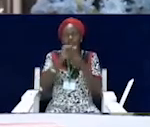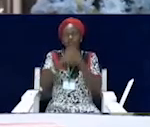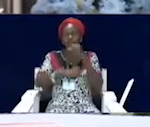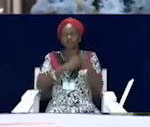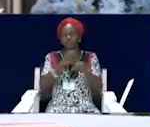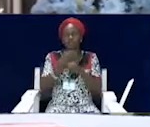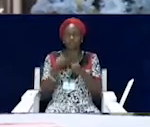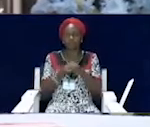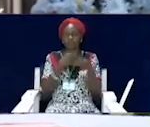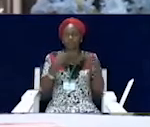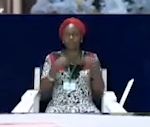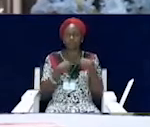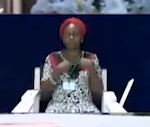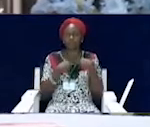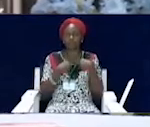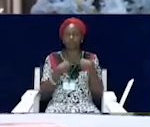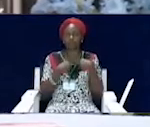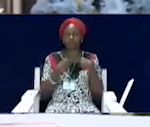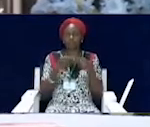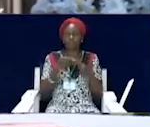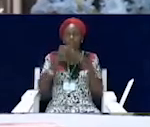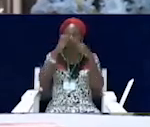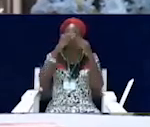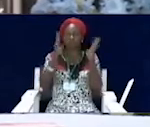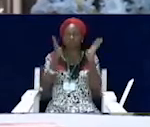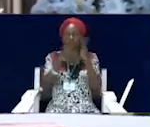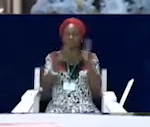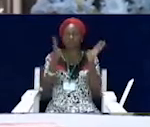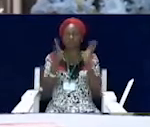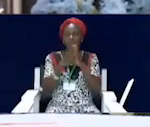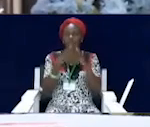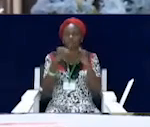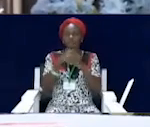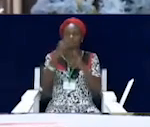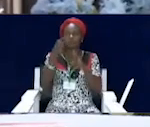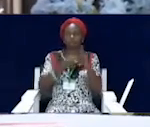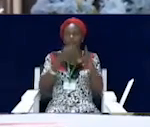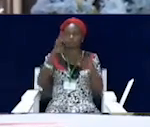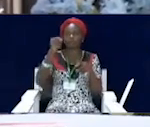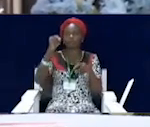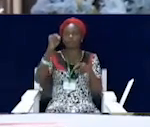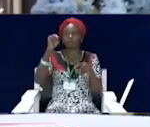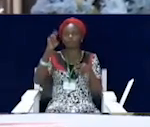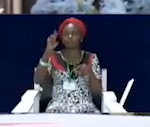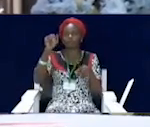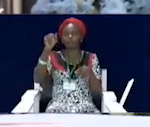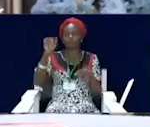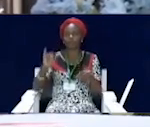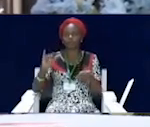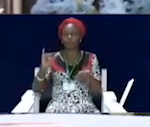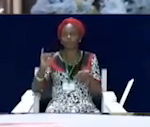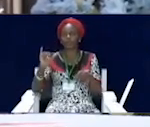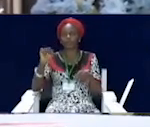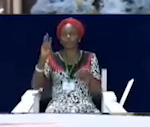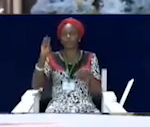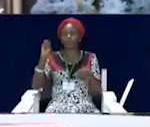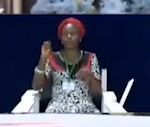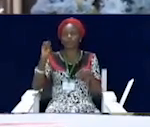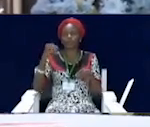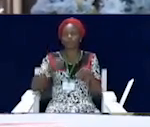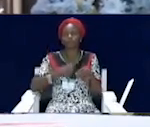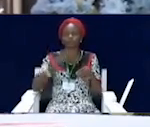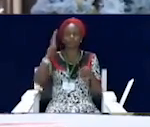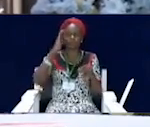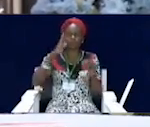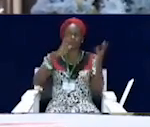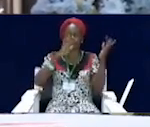have a special meeting in the month of May. So we'll be